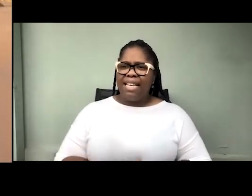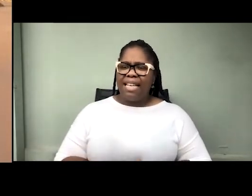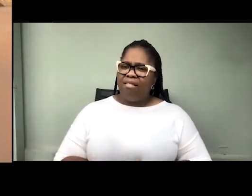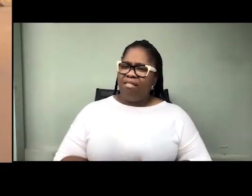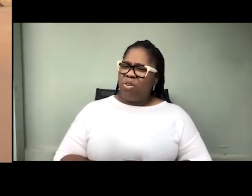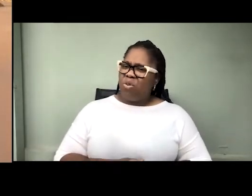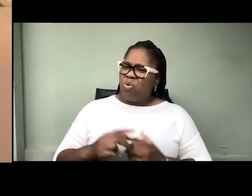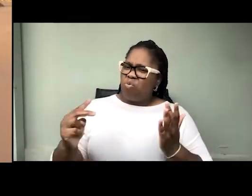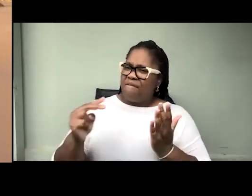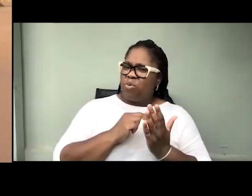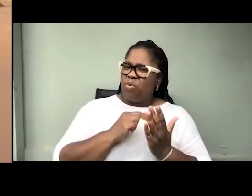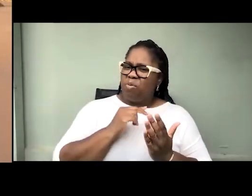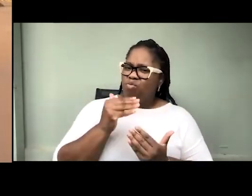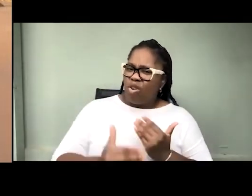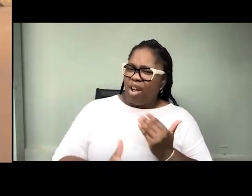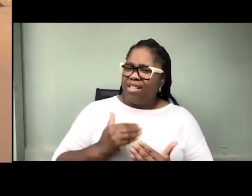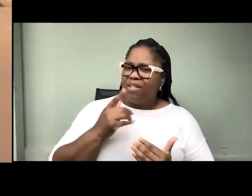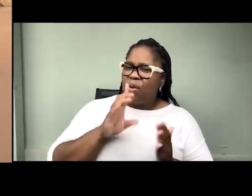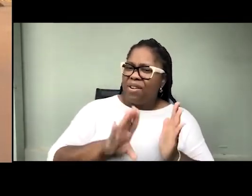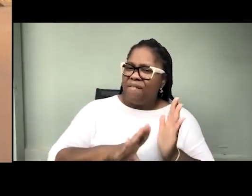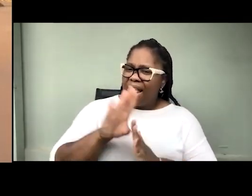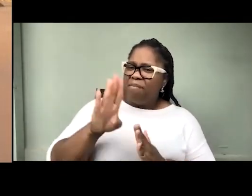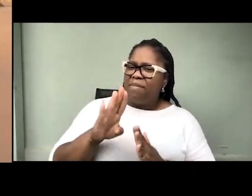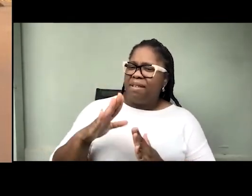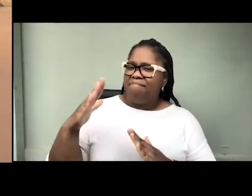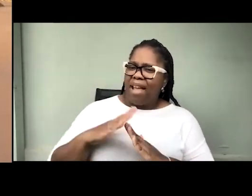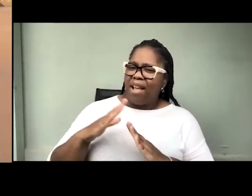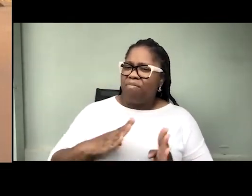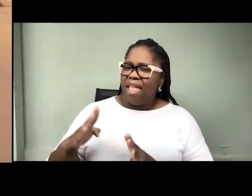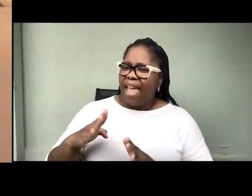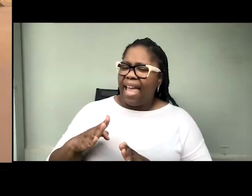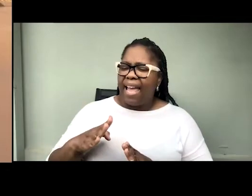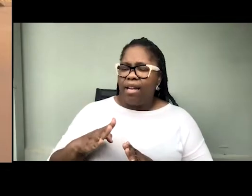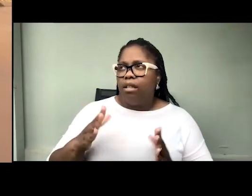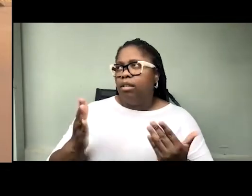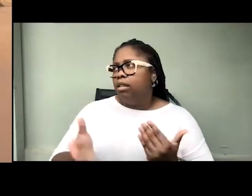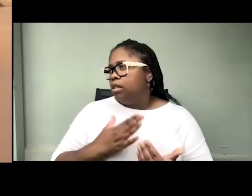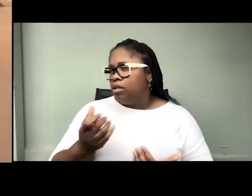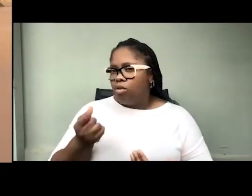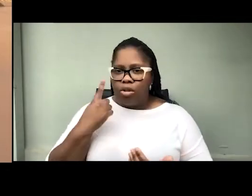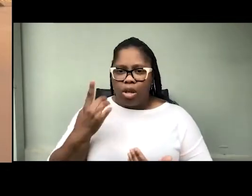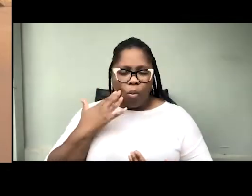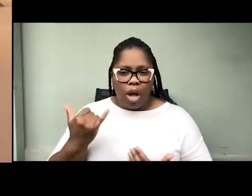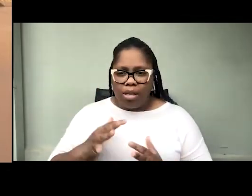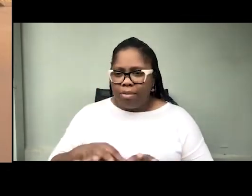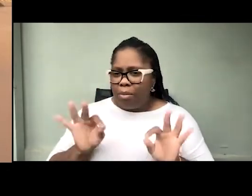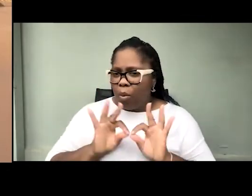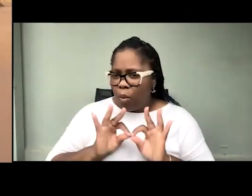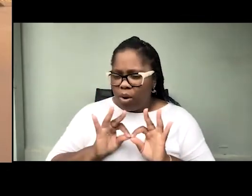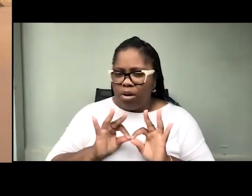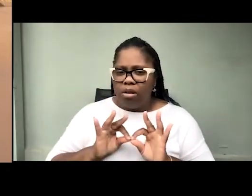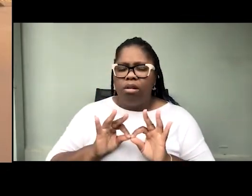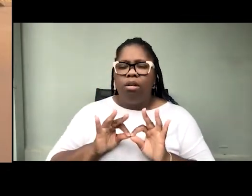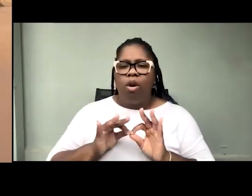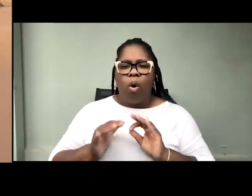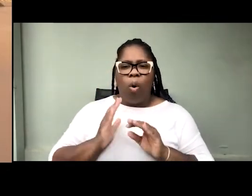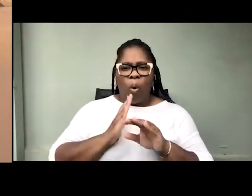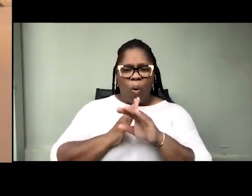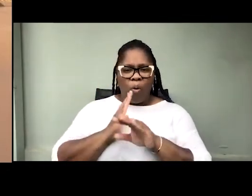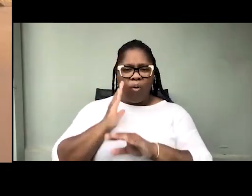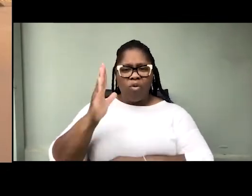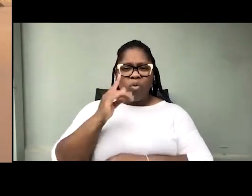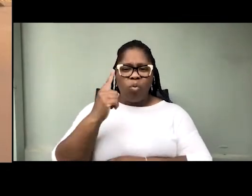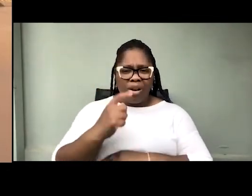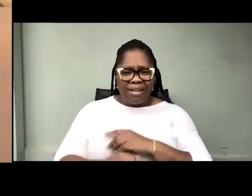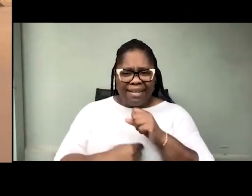review the process of developing the master plan, you'll see why it's so important. We spent over a year developing the